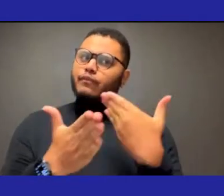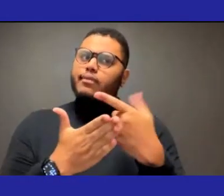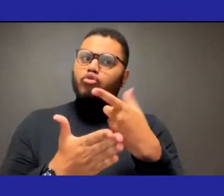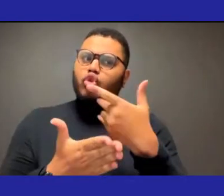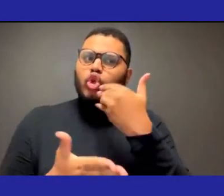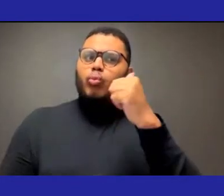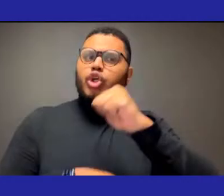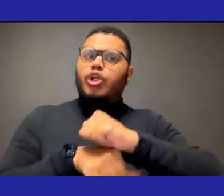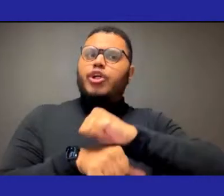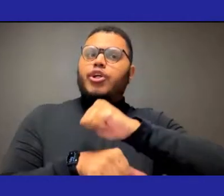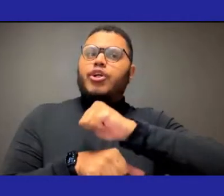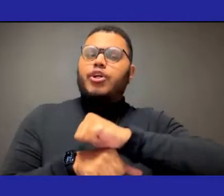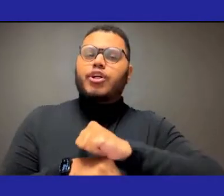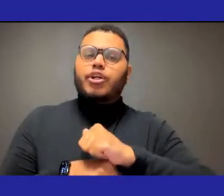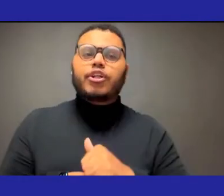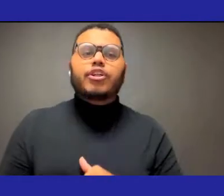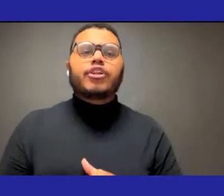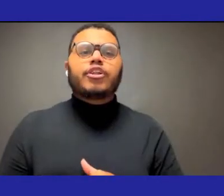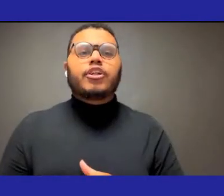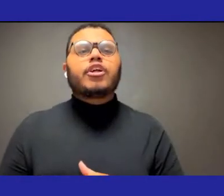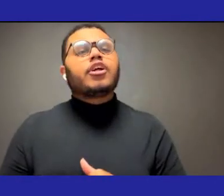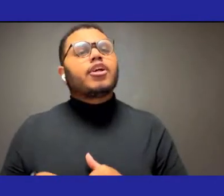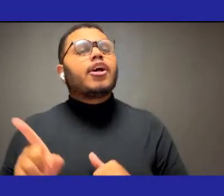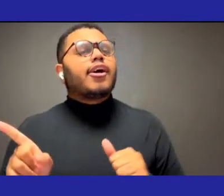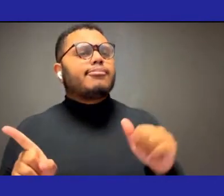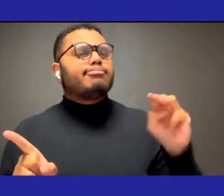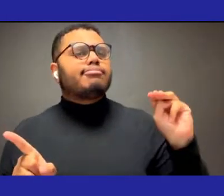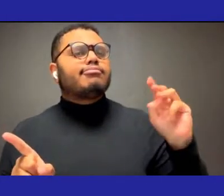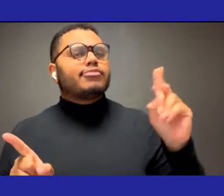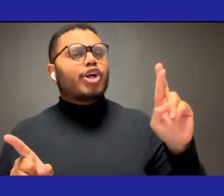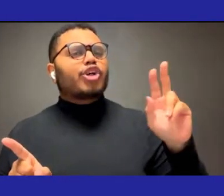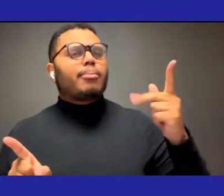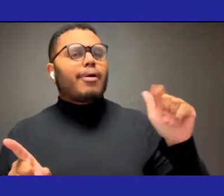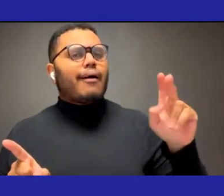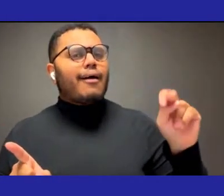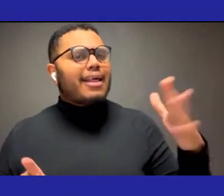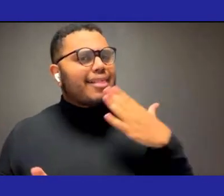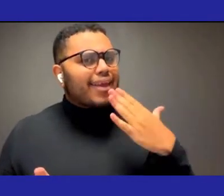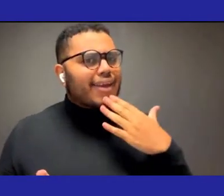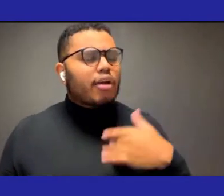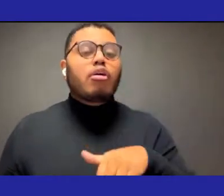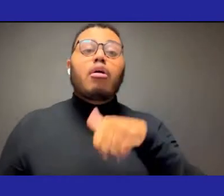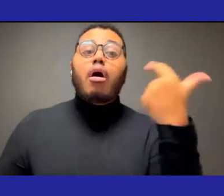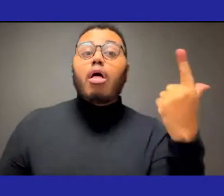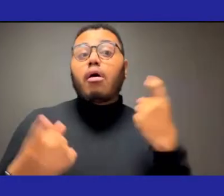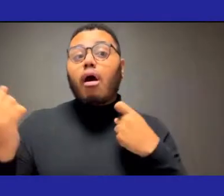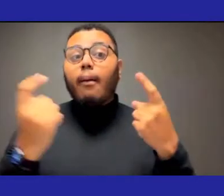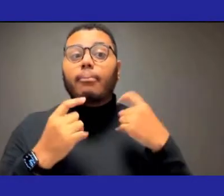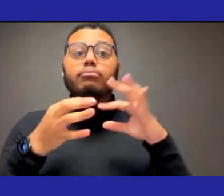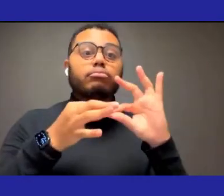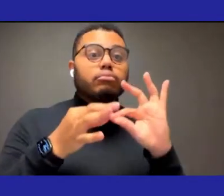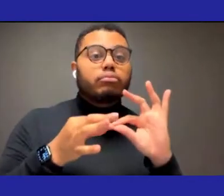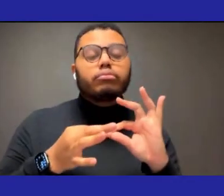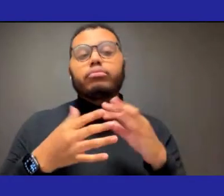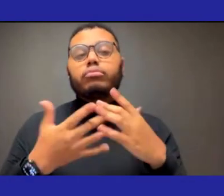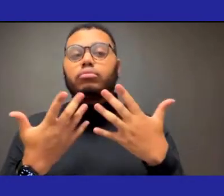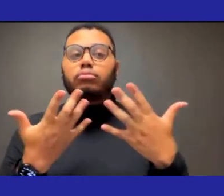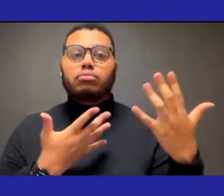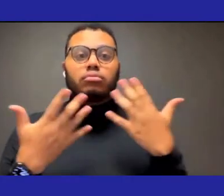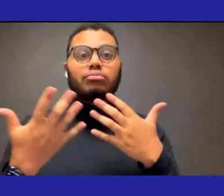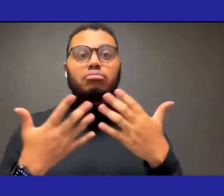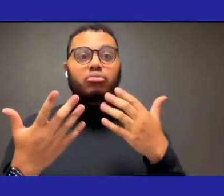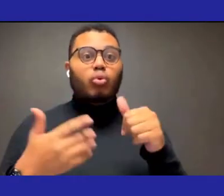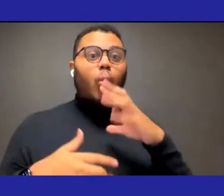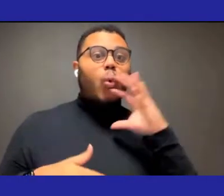a Questions on it, yeah. Thanks. Absolutely. Any other comments, questions? Any other old or new business before